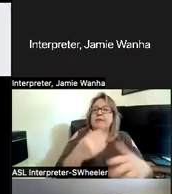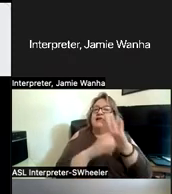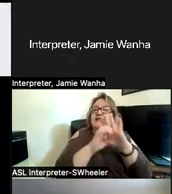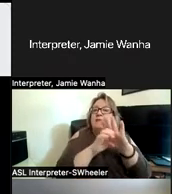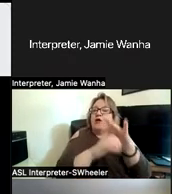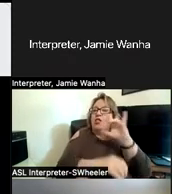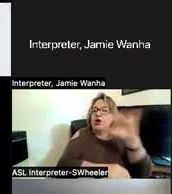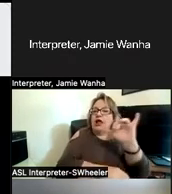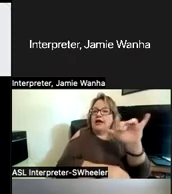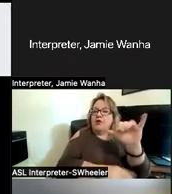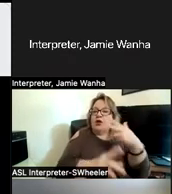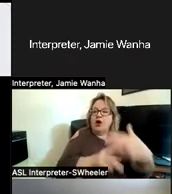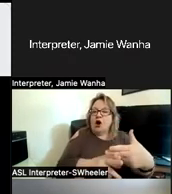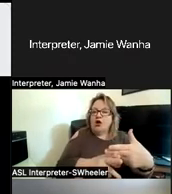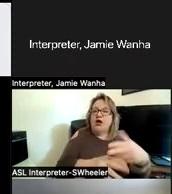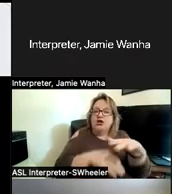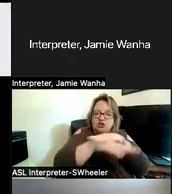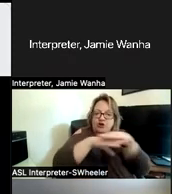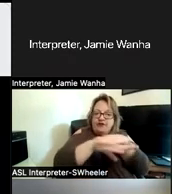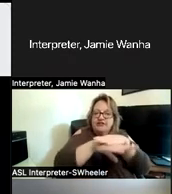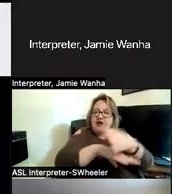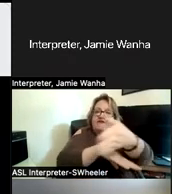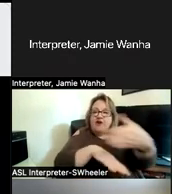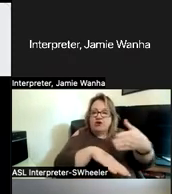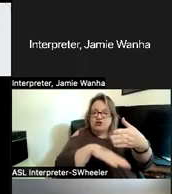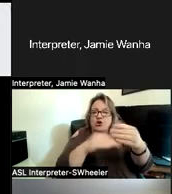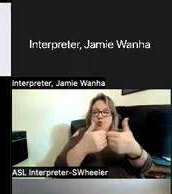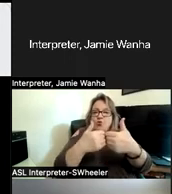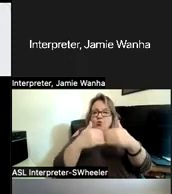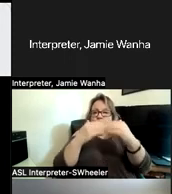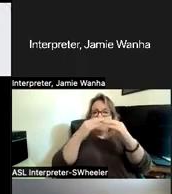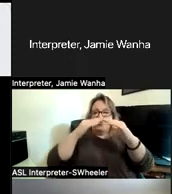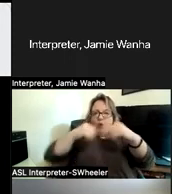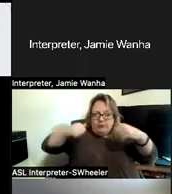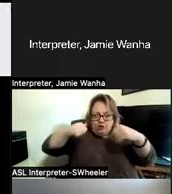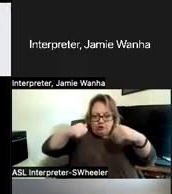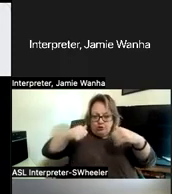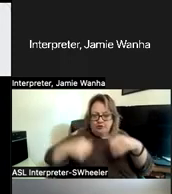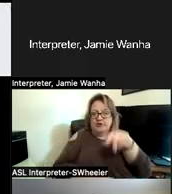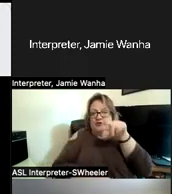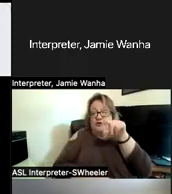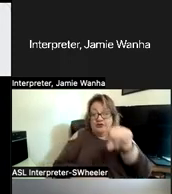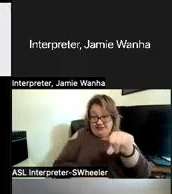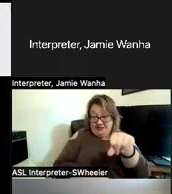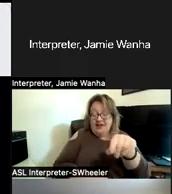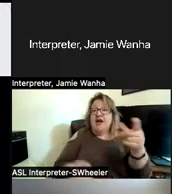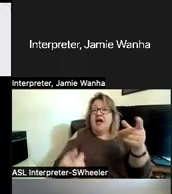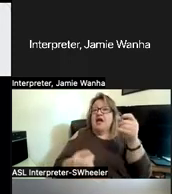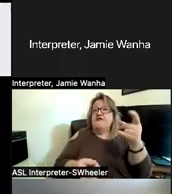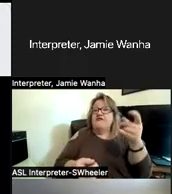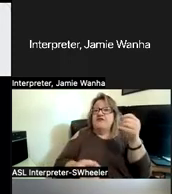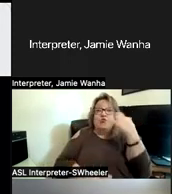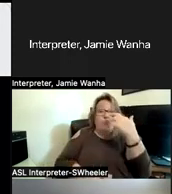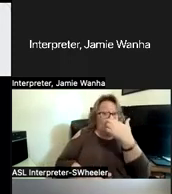of what we call surface fault rupture. And something like this may happen if the Rose Canyon is activated.